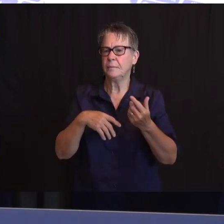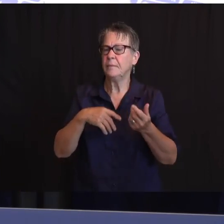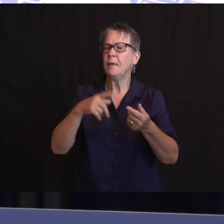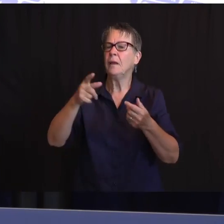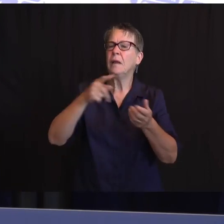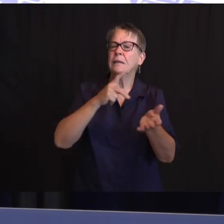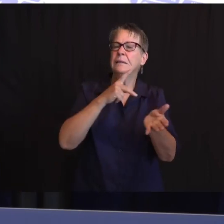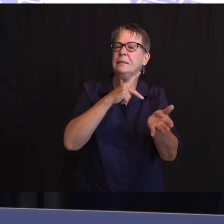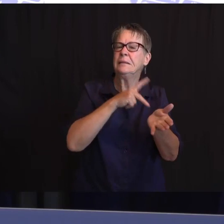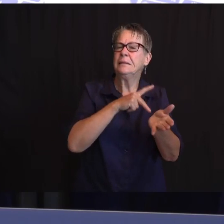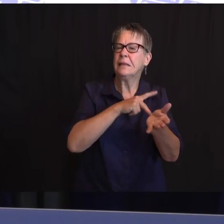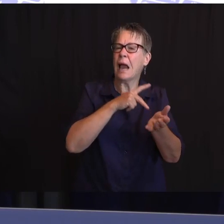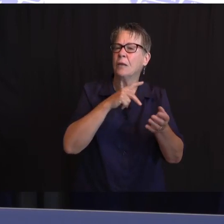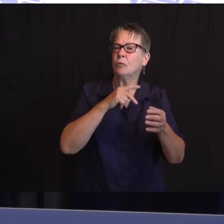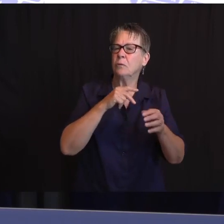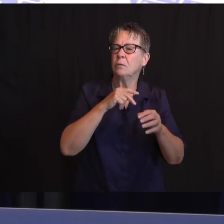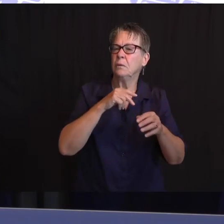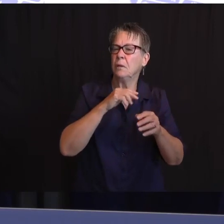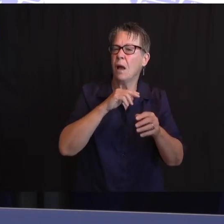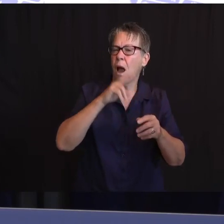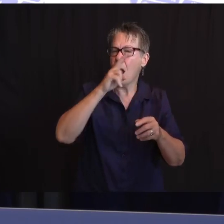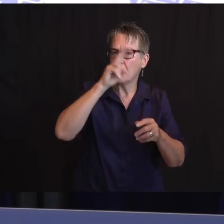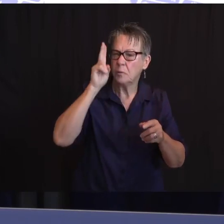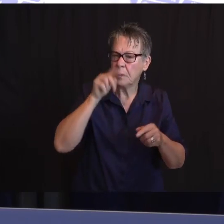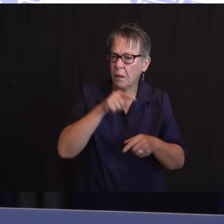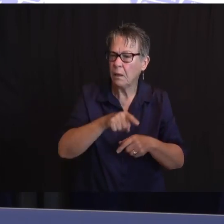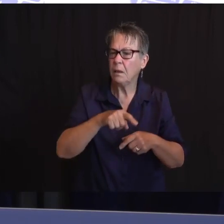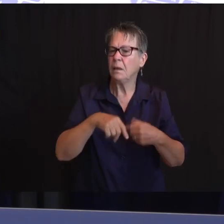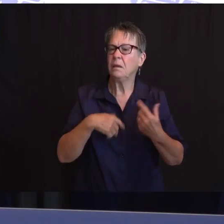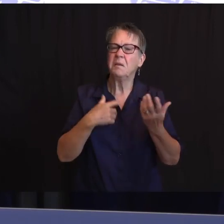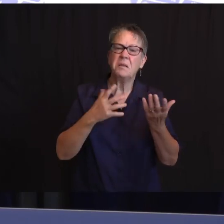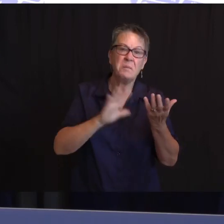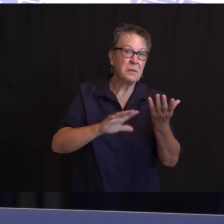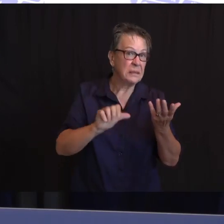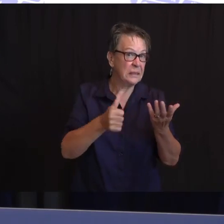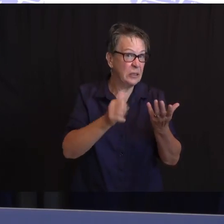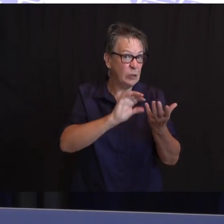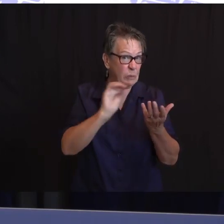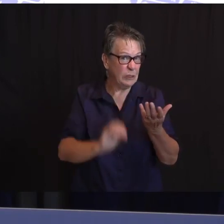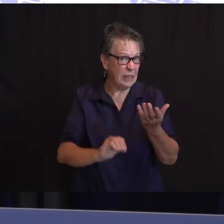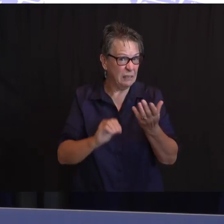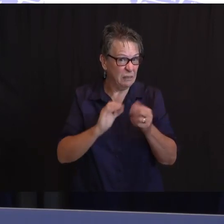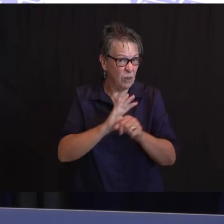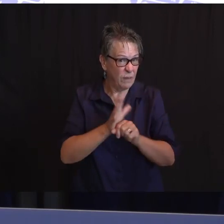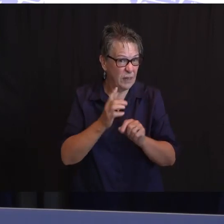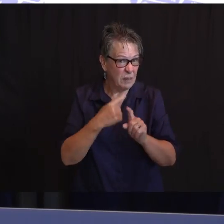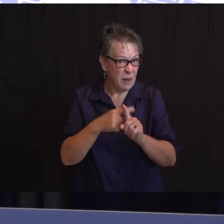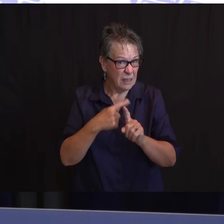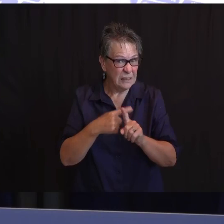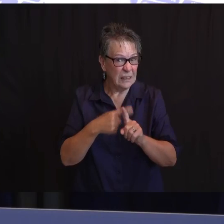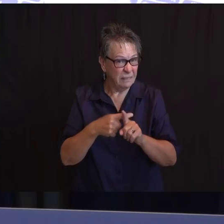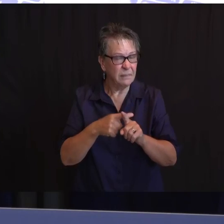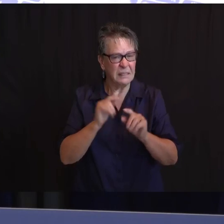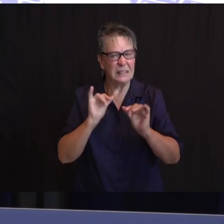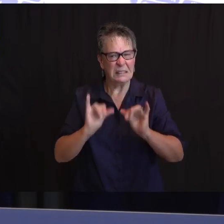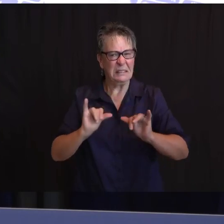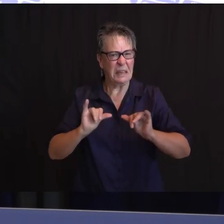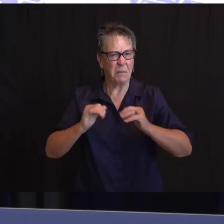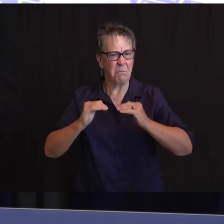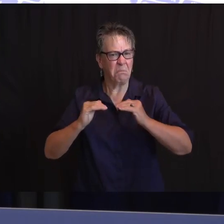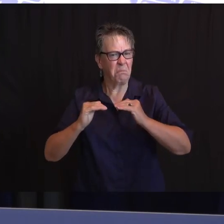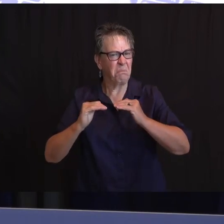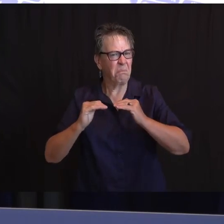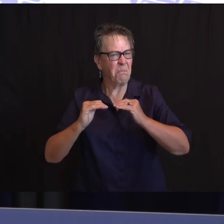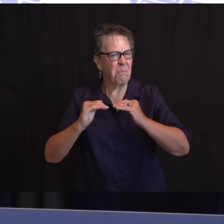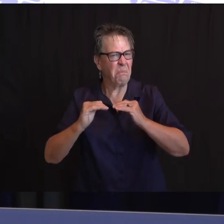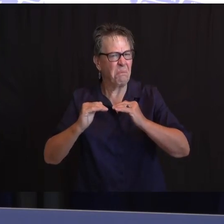in the patients. The veterans' homes have run a total of 21,000 tests, returning a